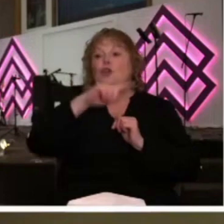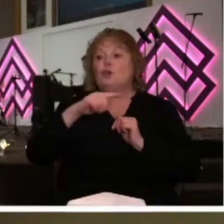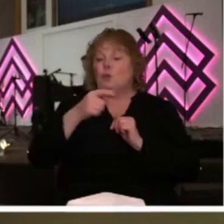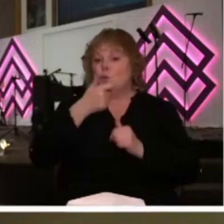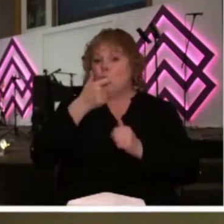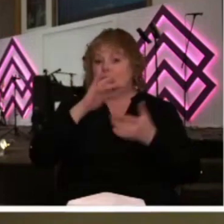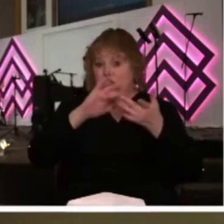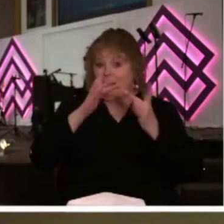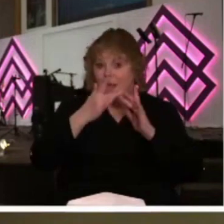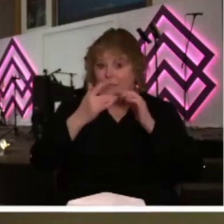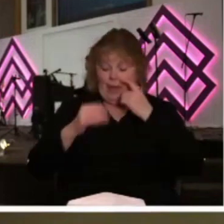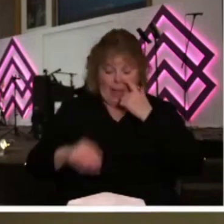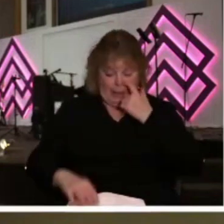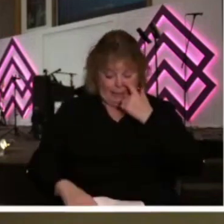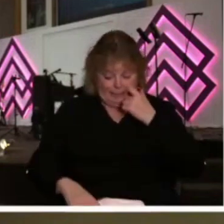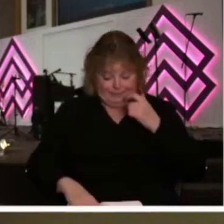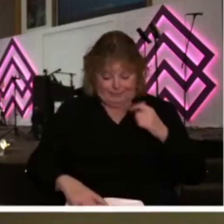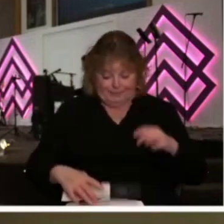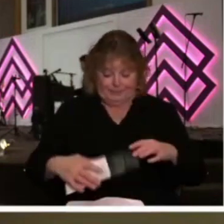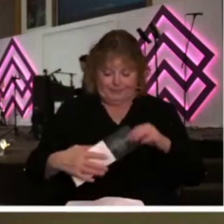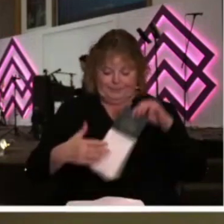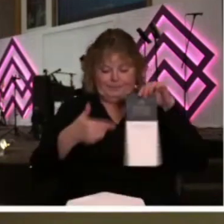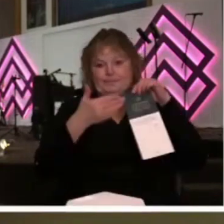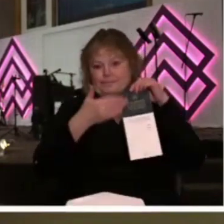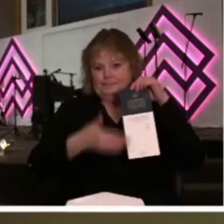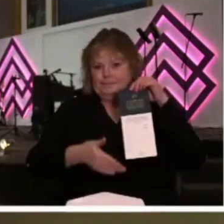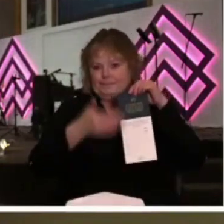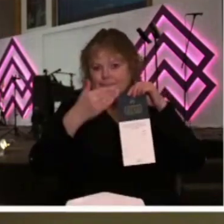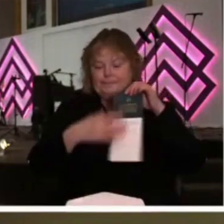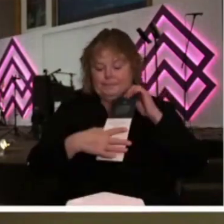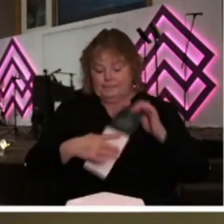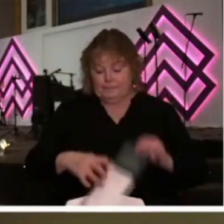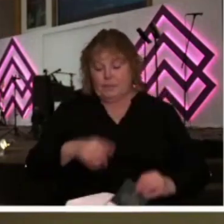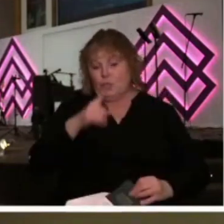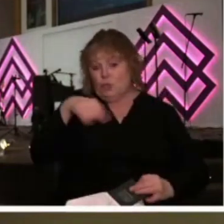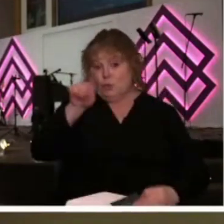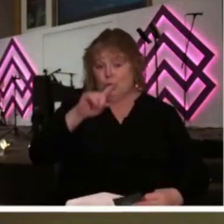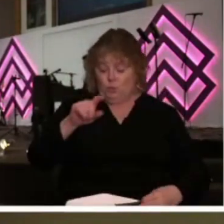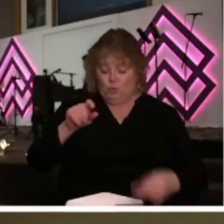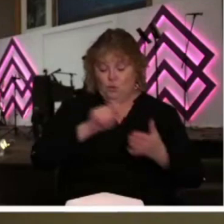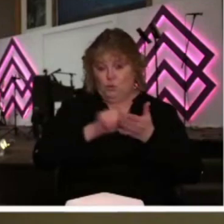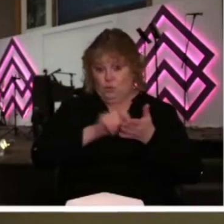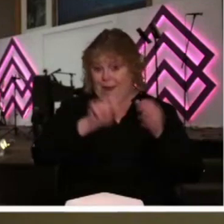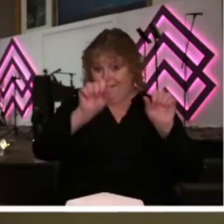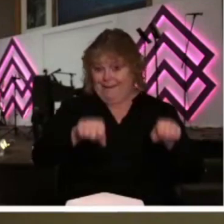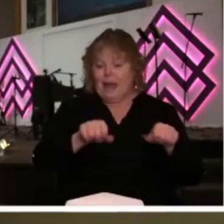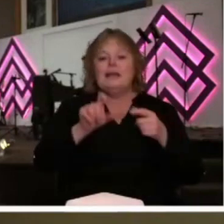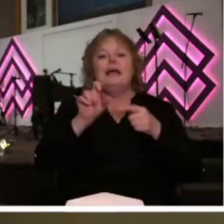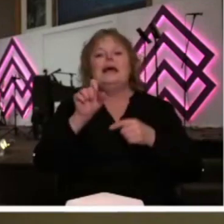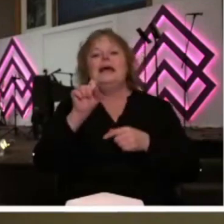joining us online, you can participate with us also. If you are on Facebook or YouTube right